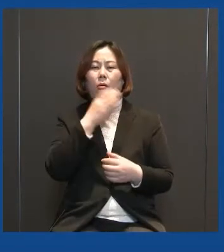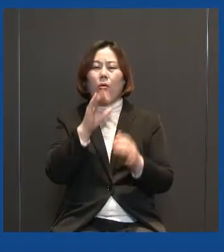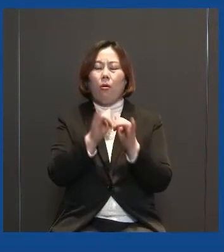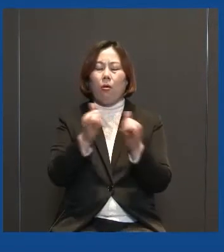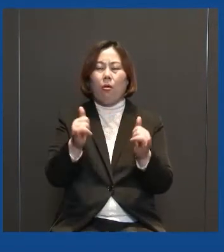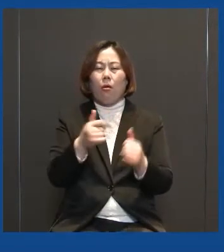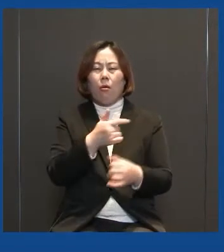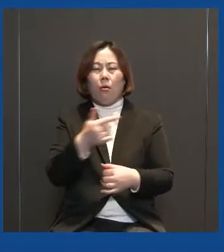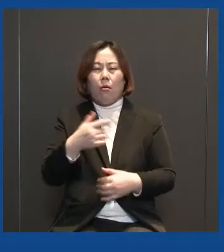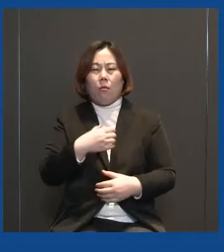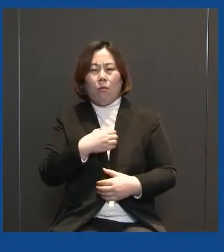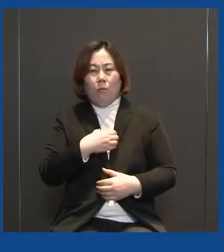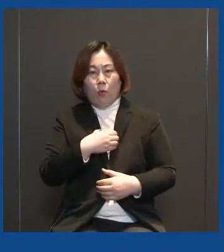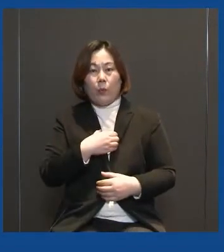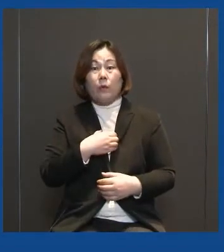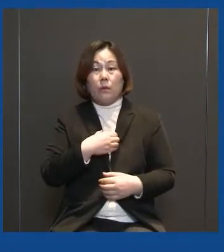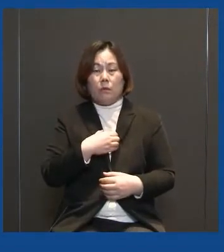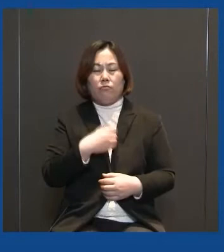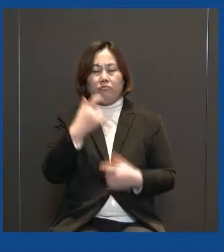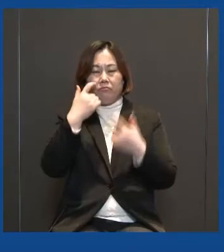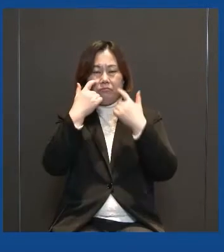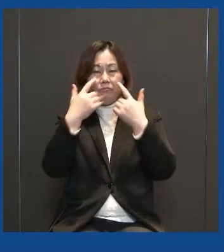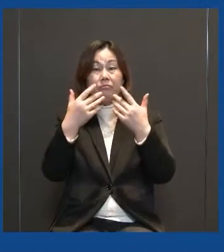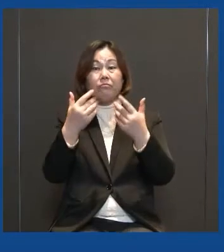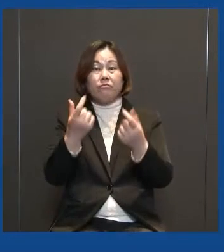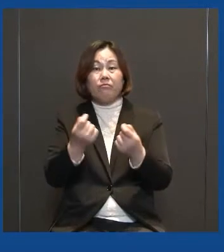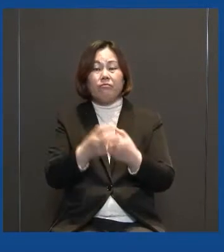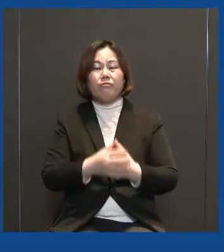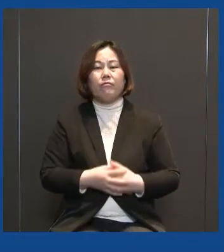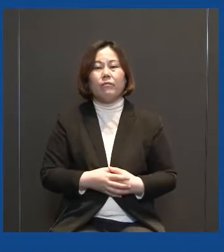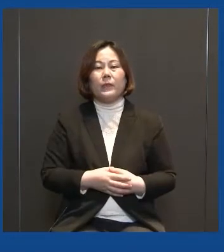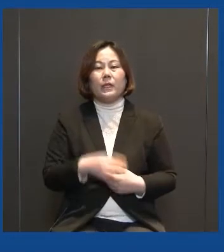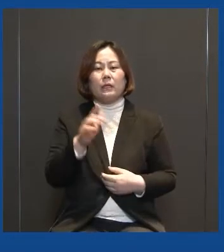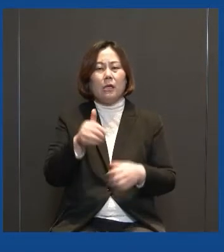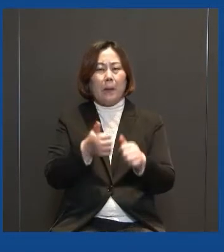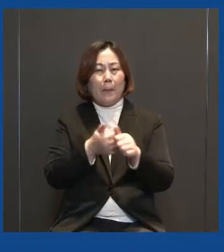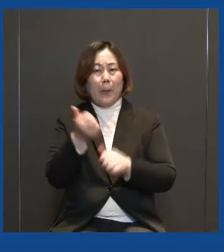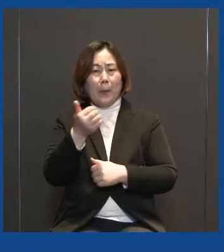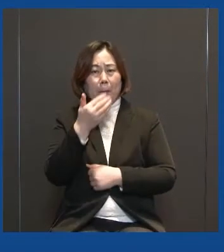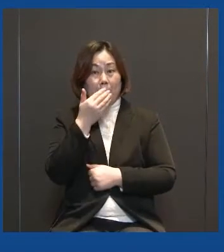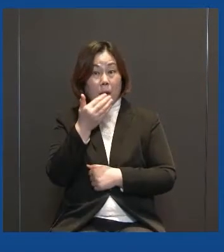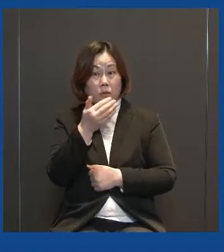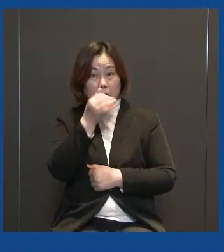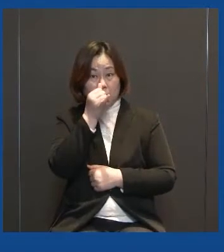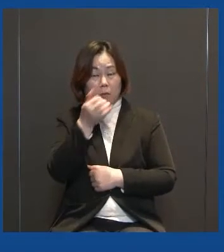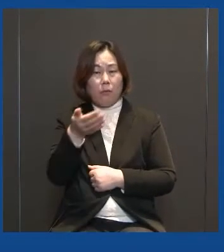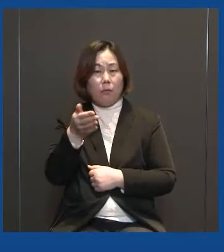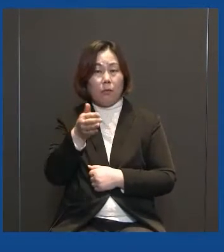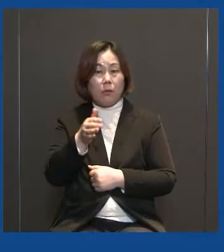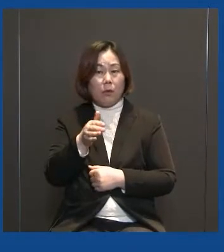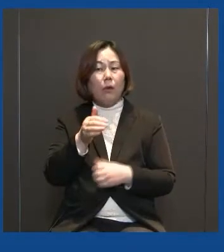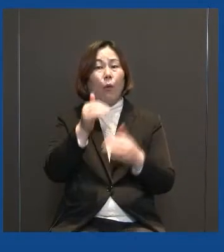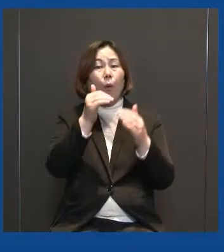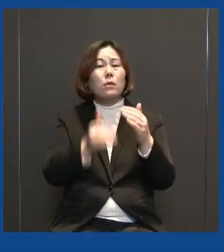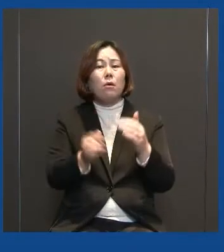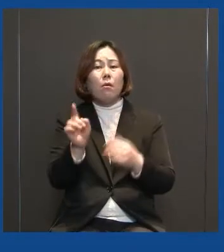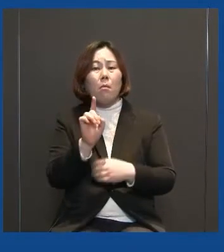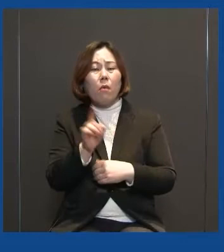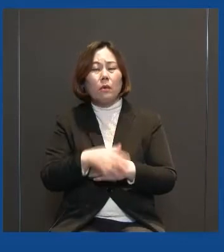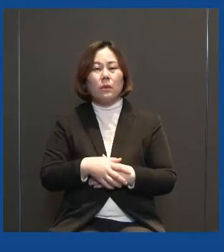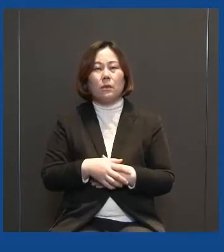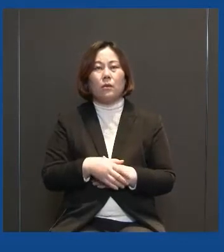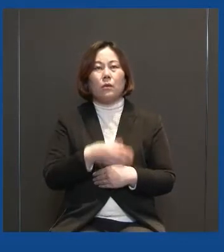that COVID-19 is posing a big threat to older persons, and the process of